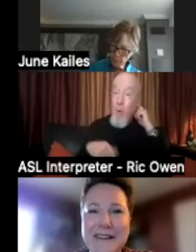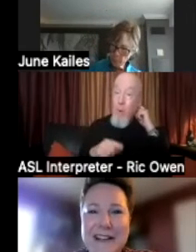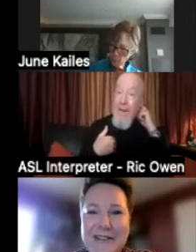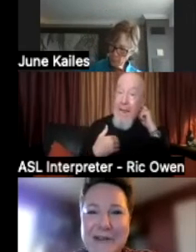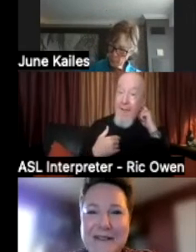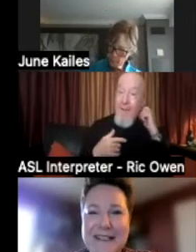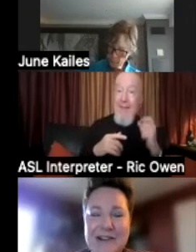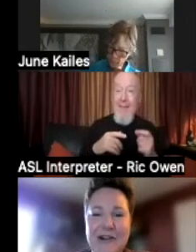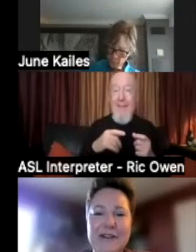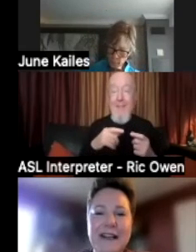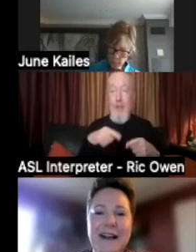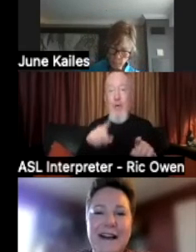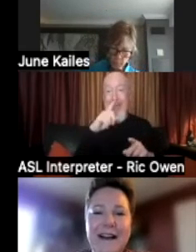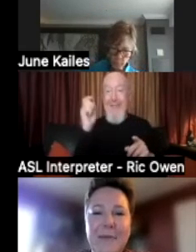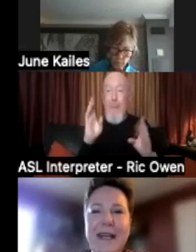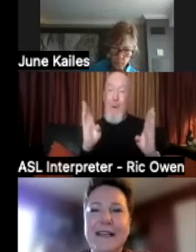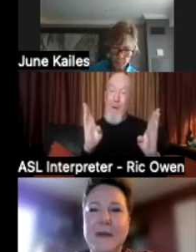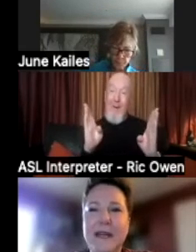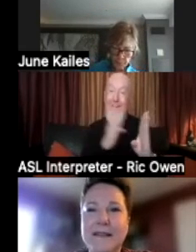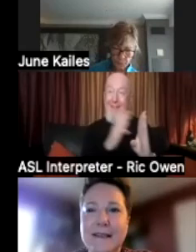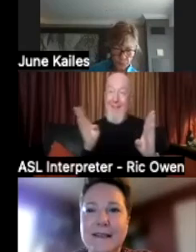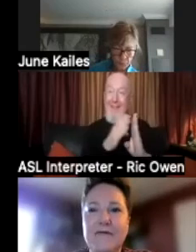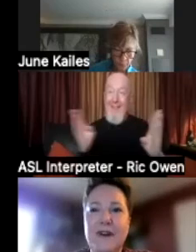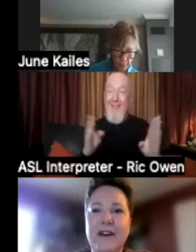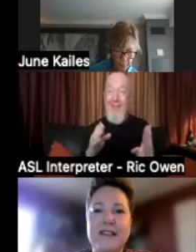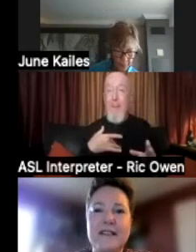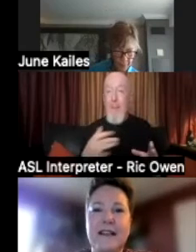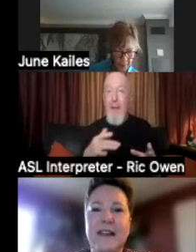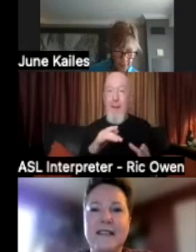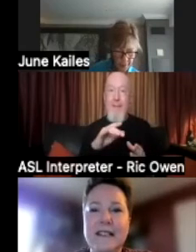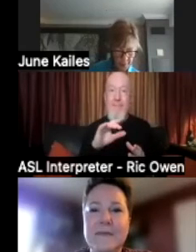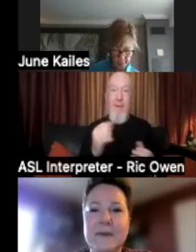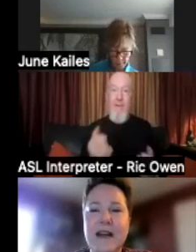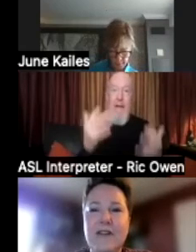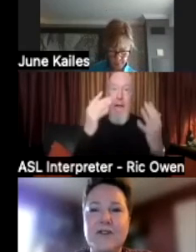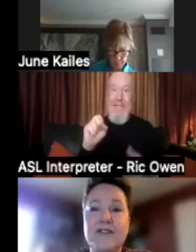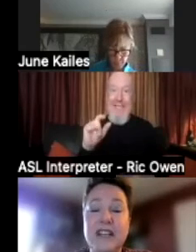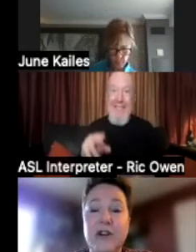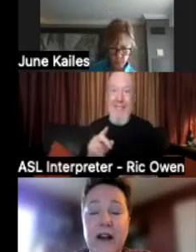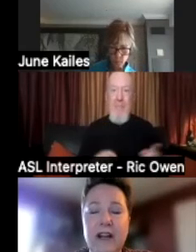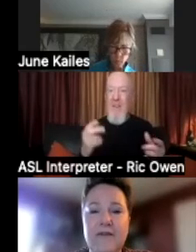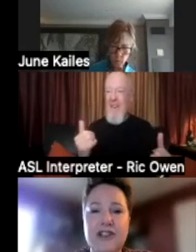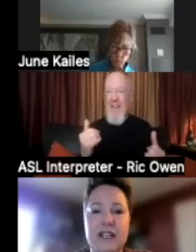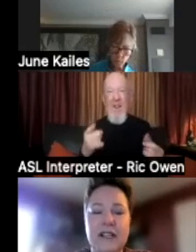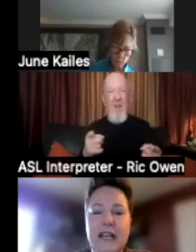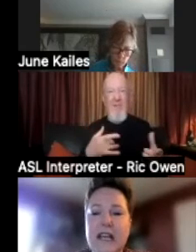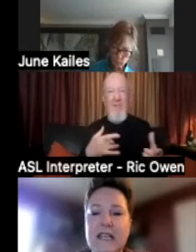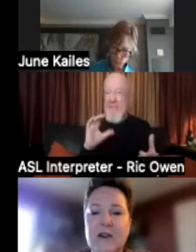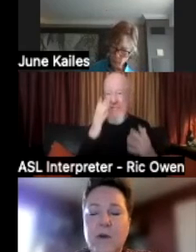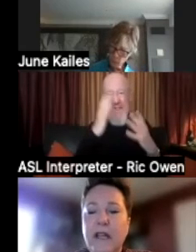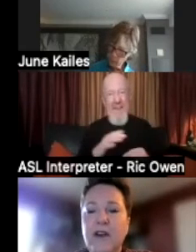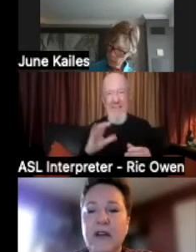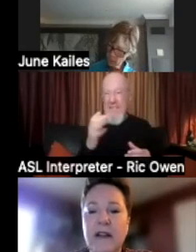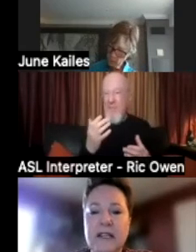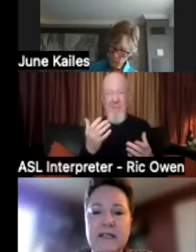time during the year that was considered PSPS season and fire season, and that tends to be now closer to year round, unfortunately. So